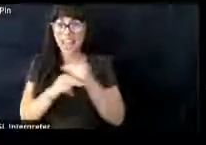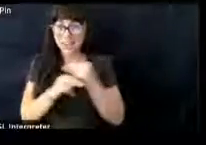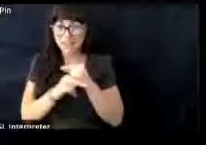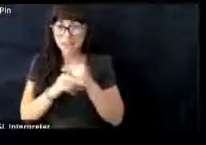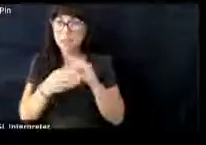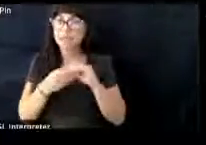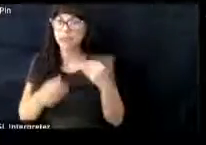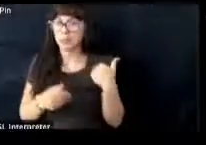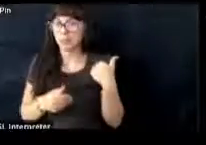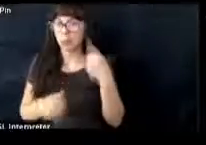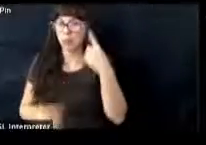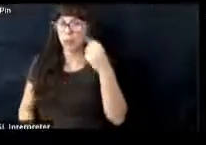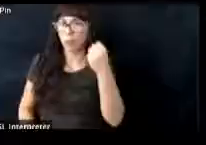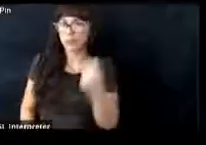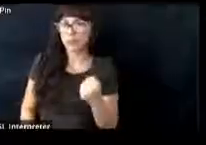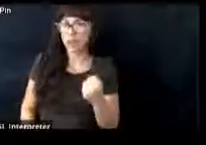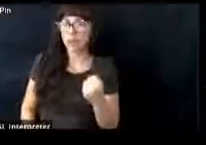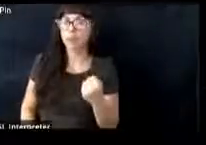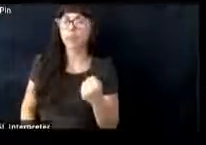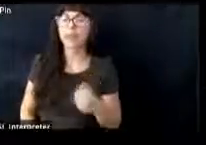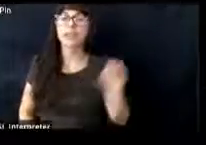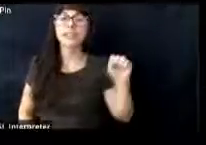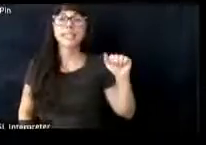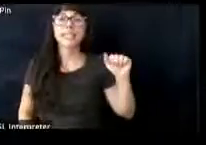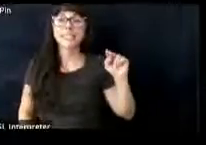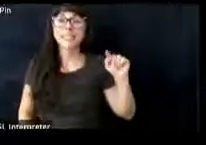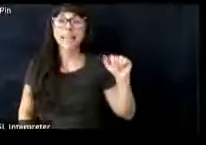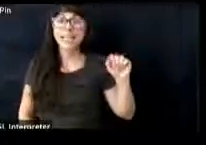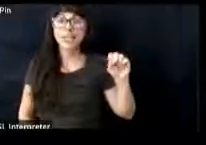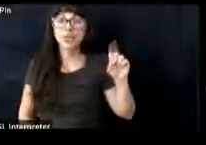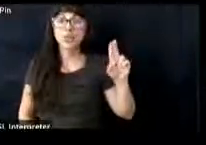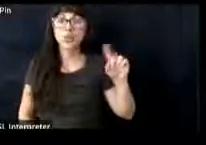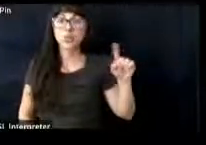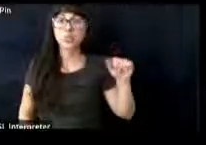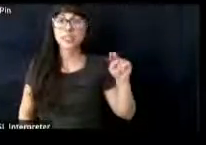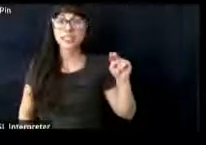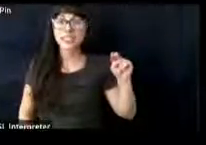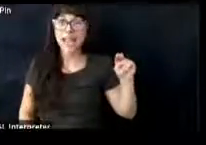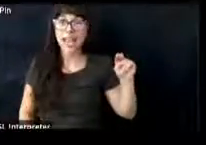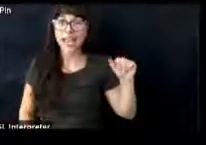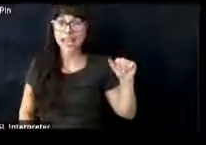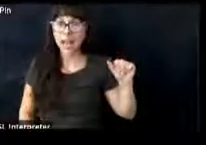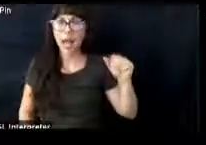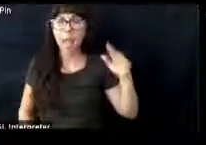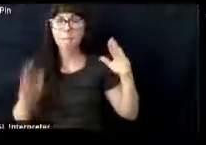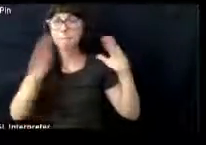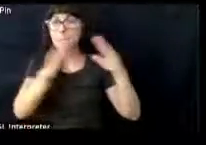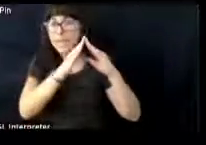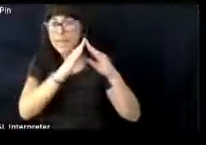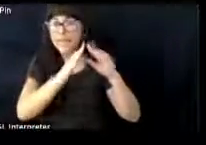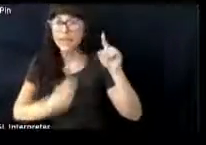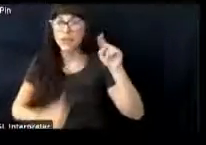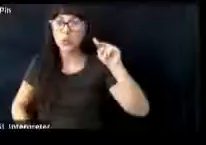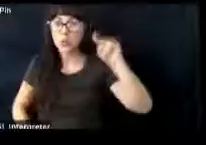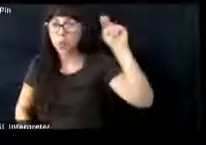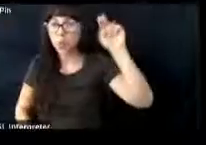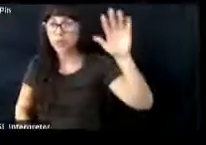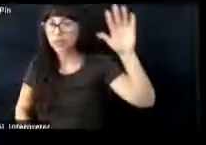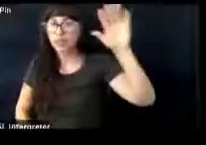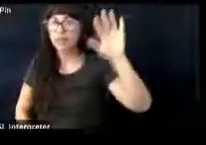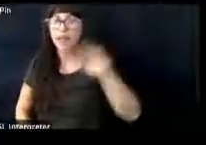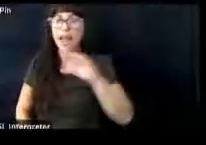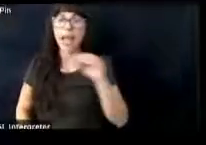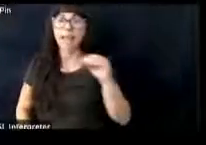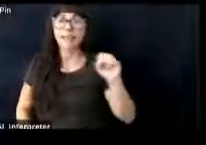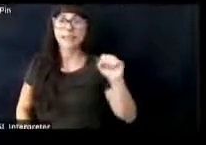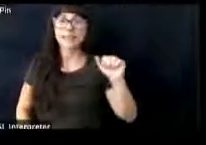south, the Santa Susana Mountains, the peak to the north of the valley, and the San Gabriels to the